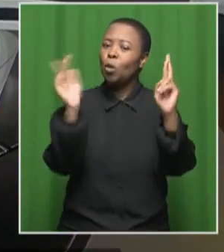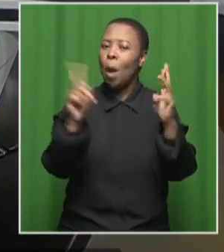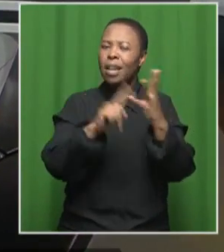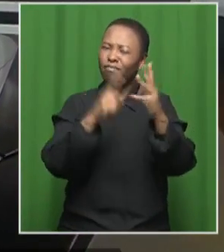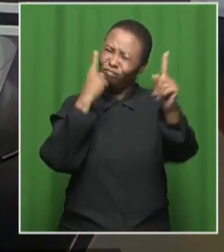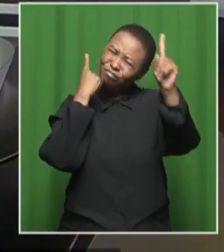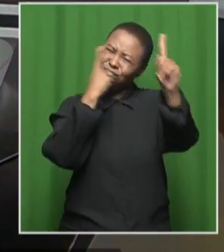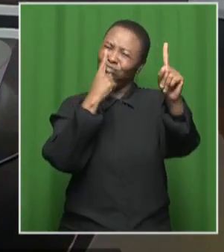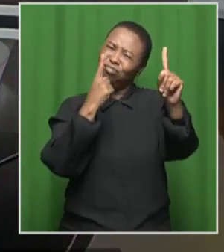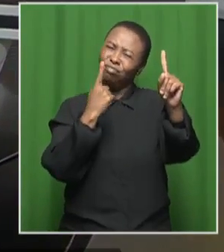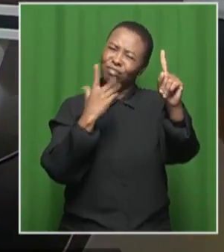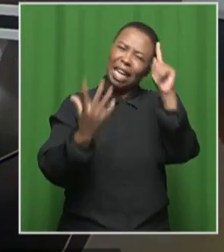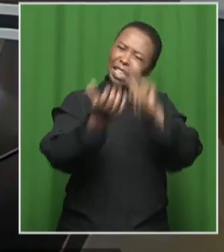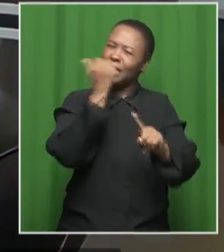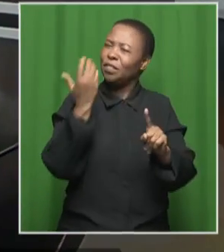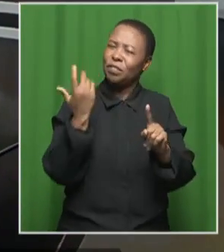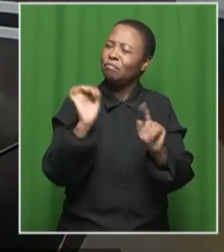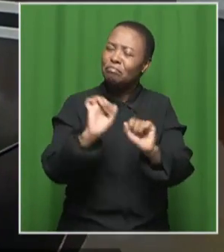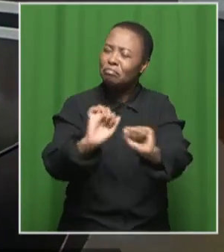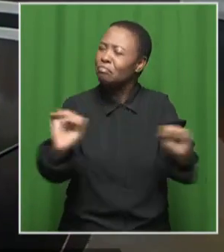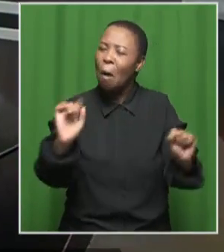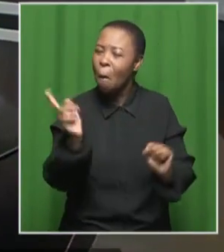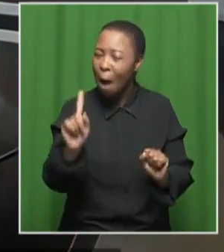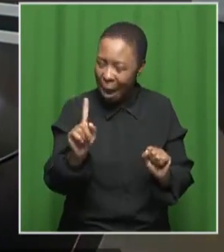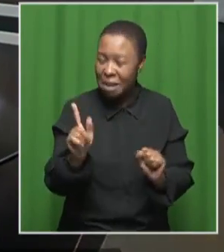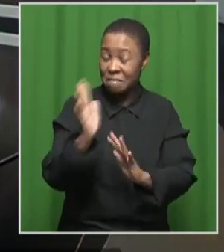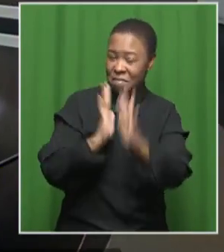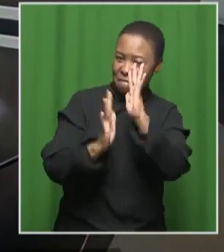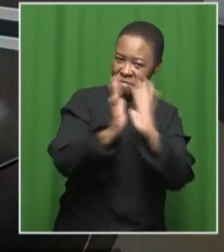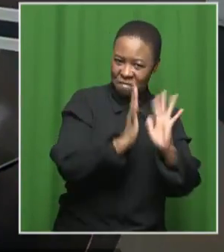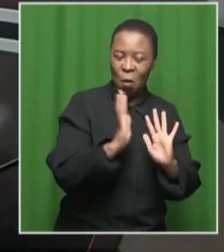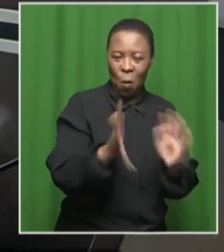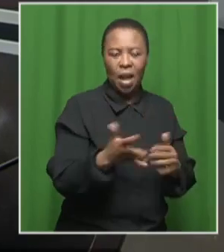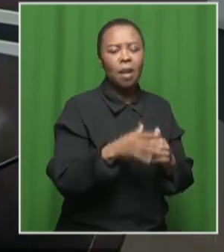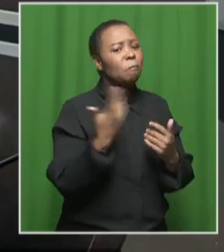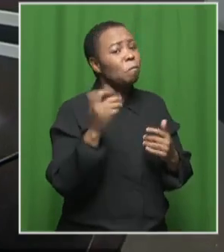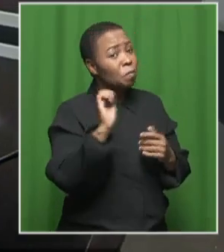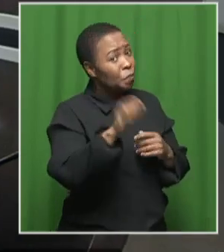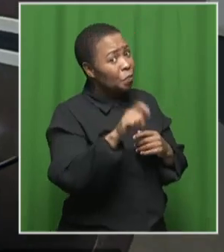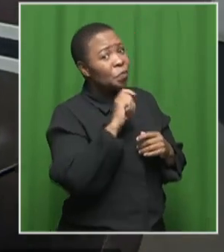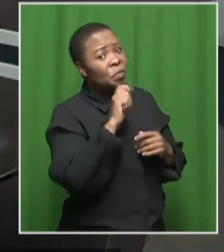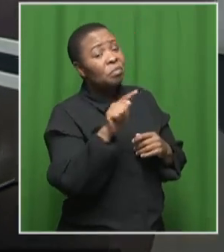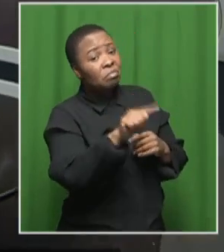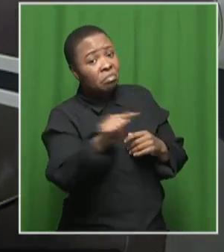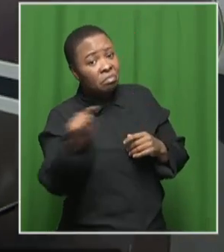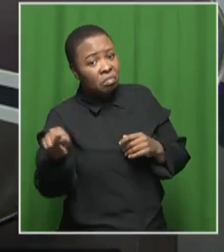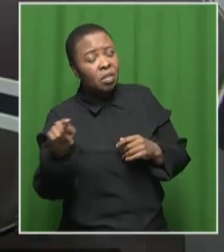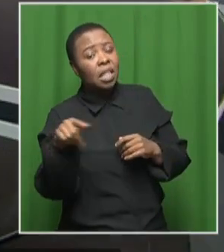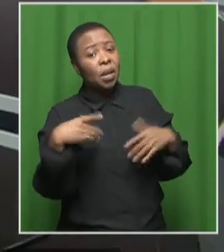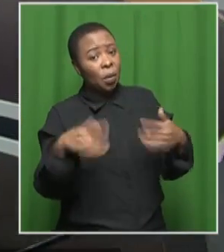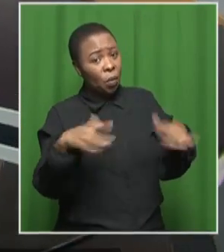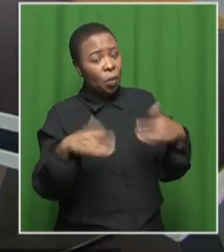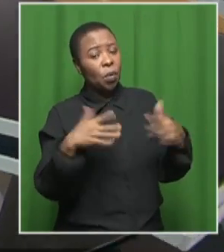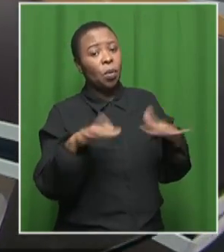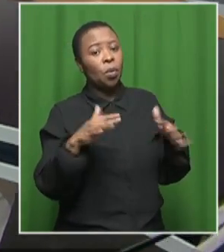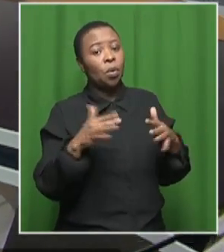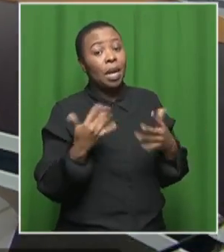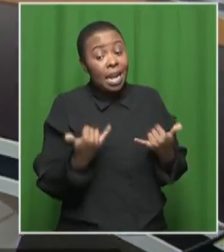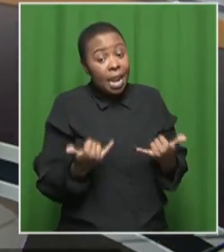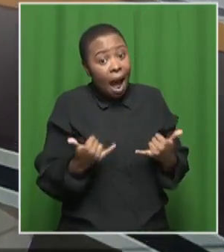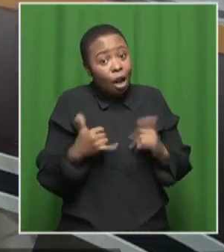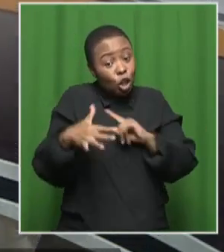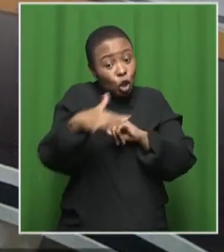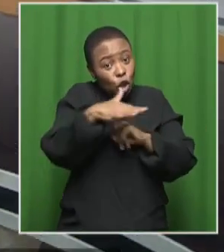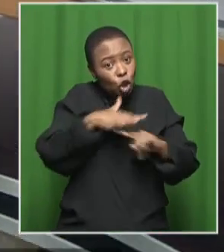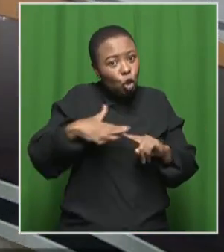that, because when you speak to these creatives, they really are the voice of the current circumstances we